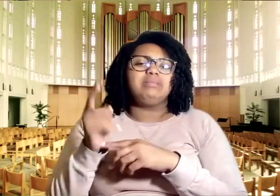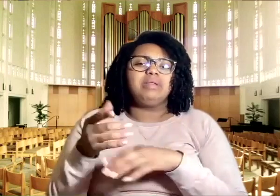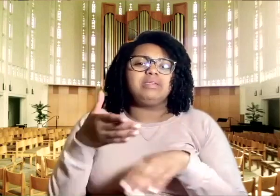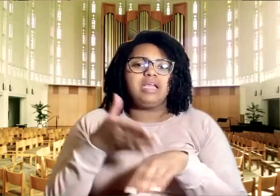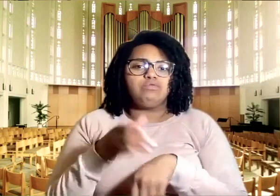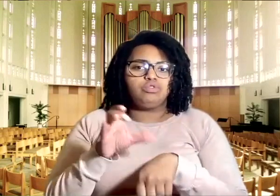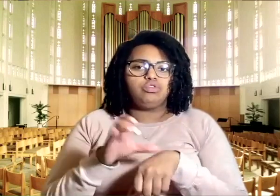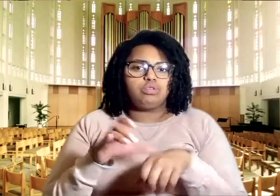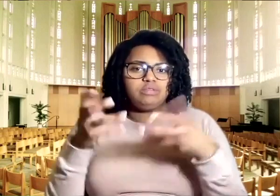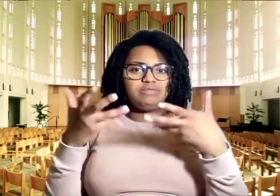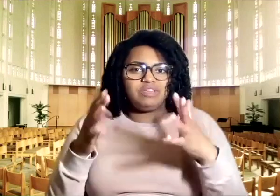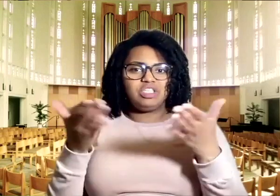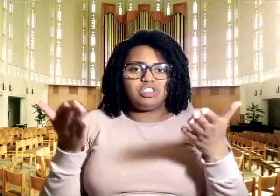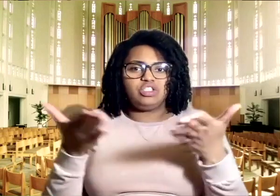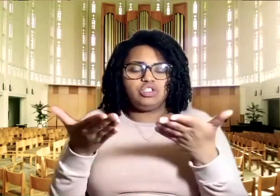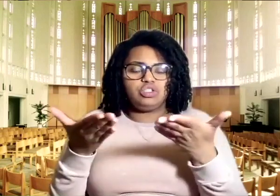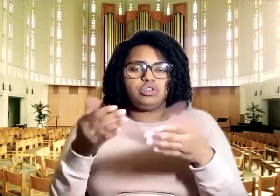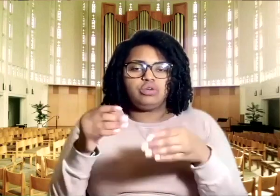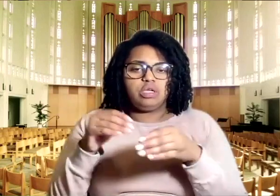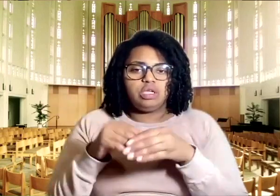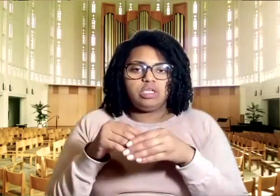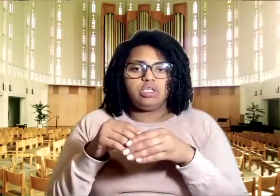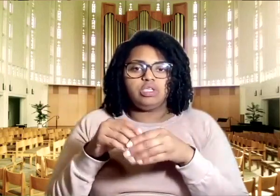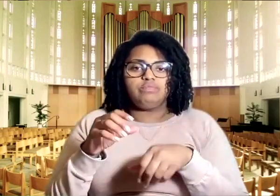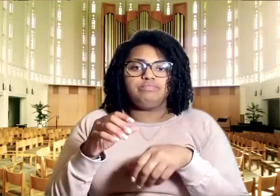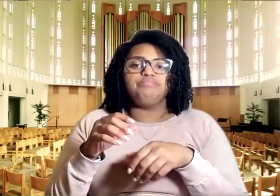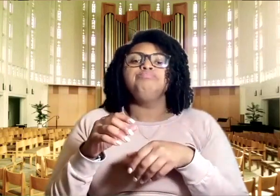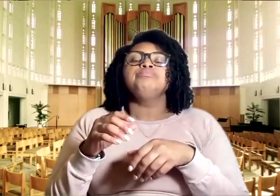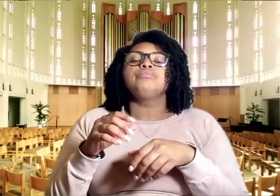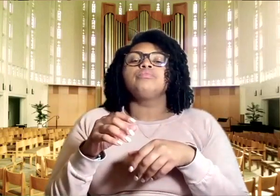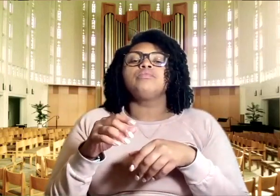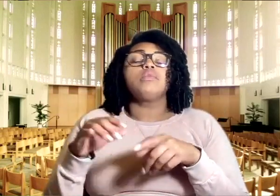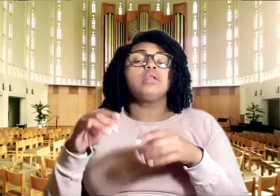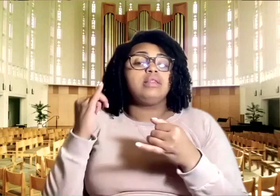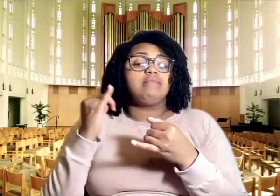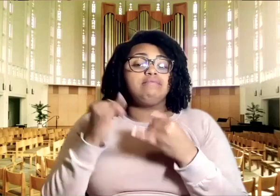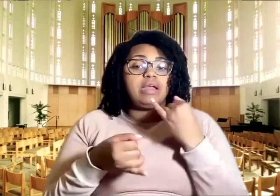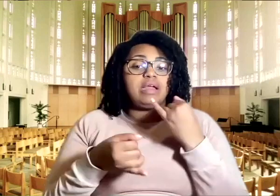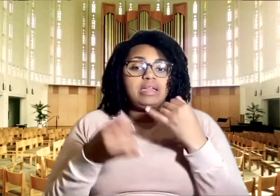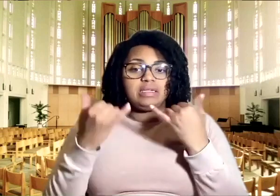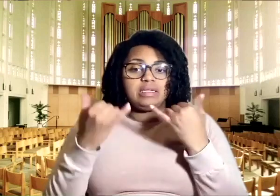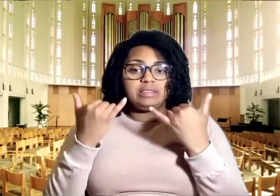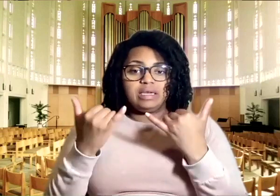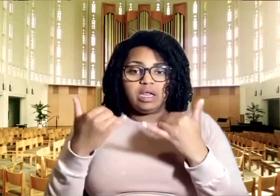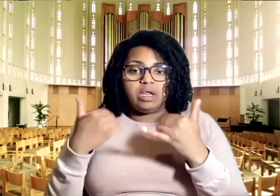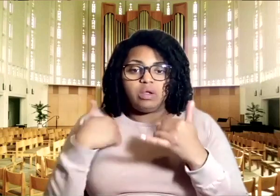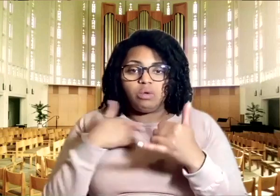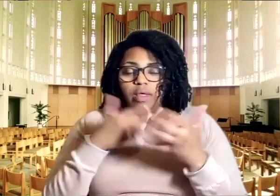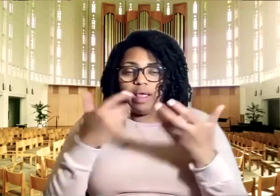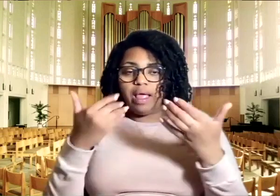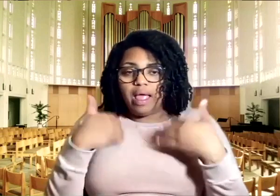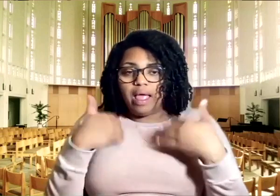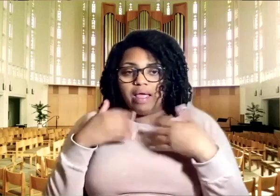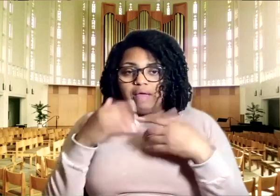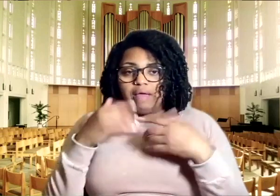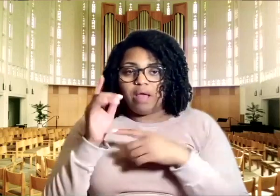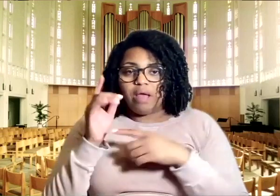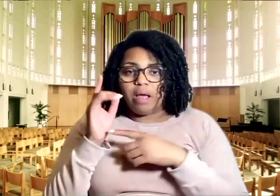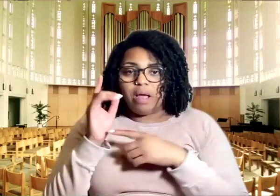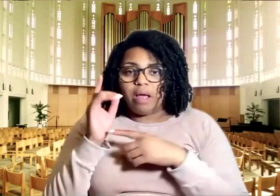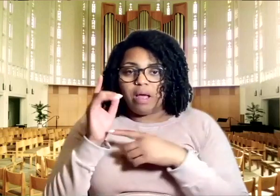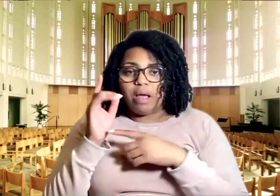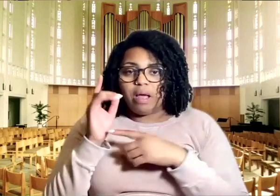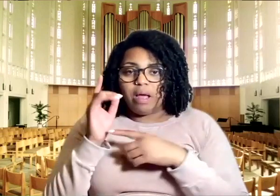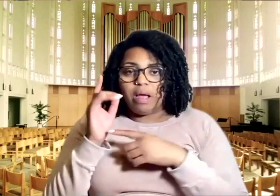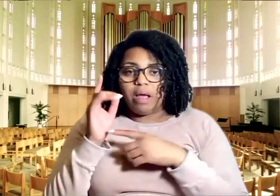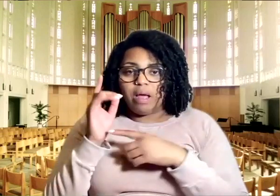sanctuary. And then finally, today we have a moment of ministry. I'll invite Tracy Simpson,